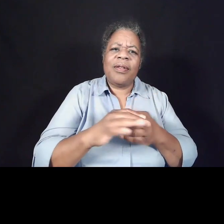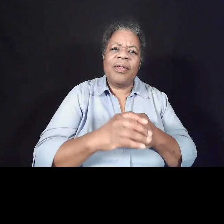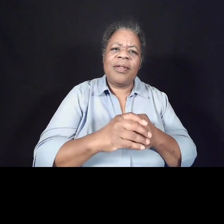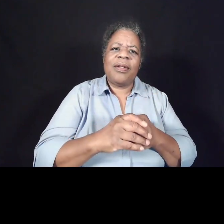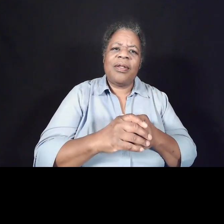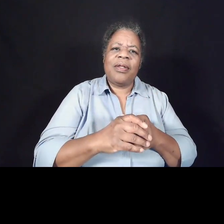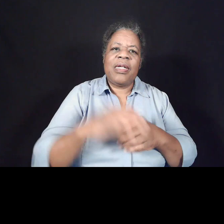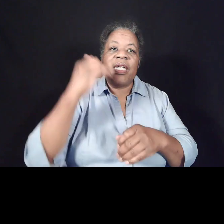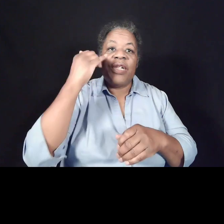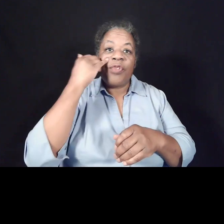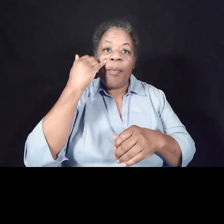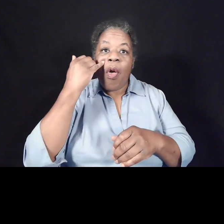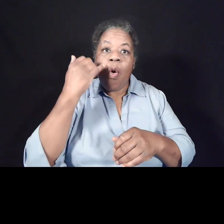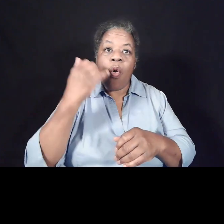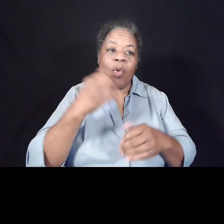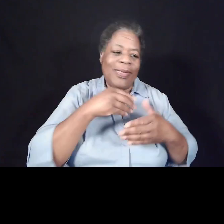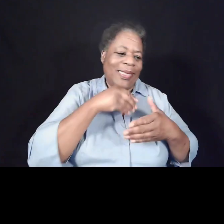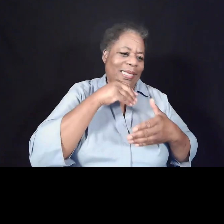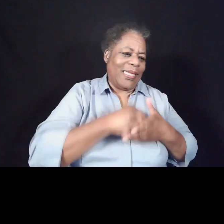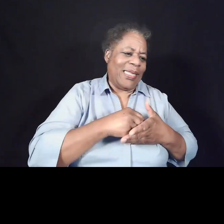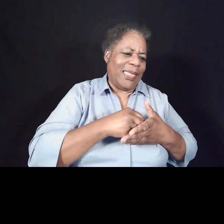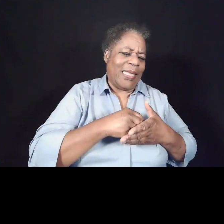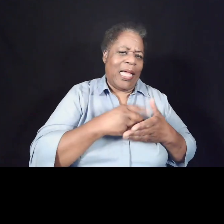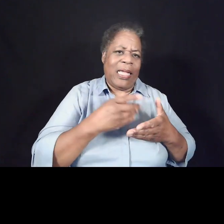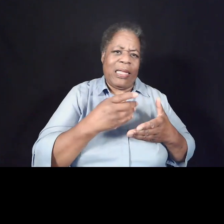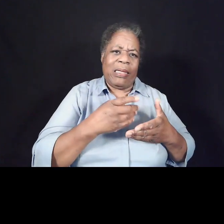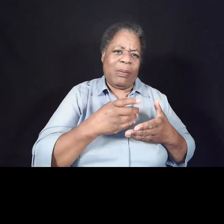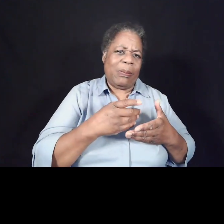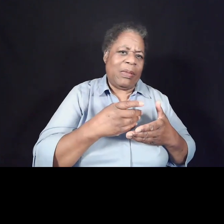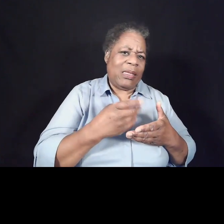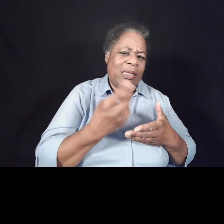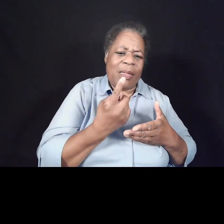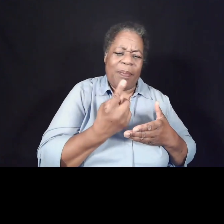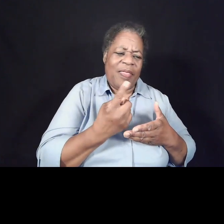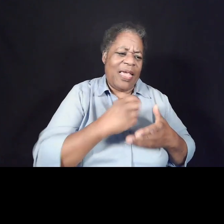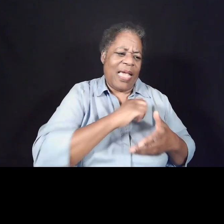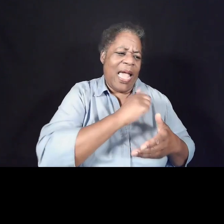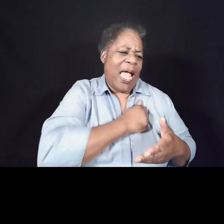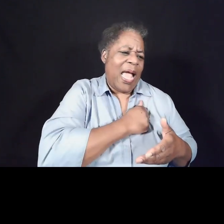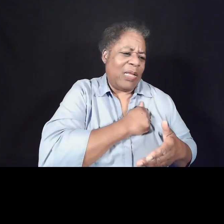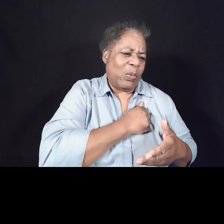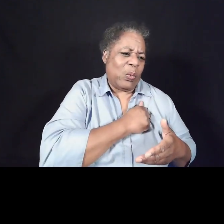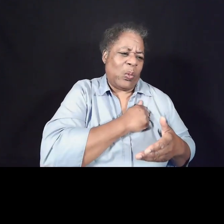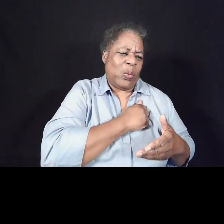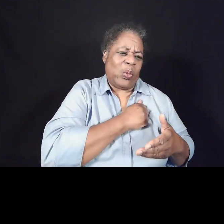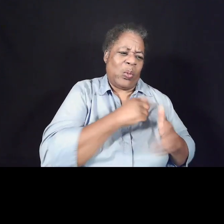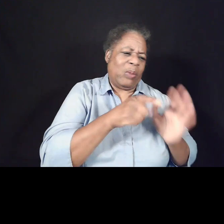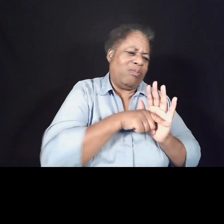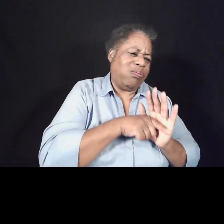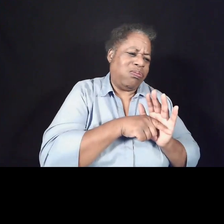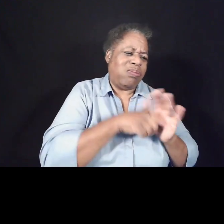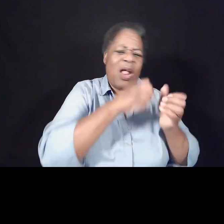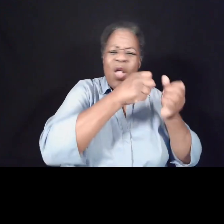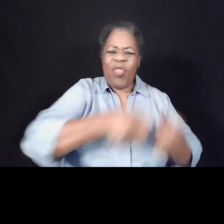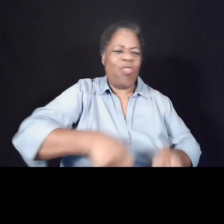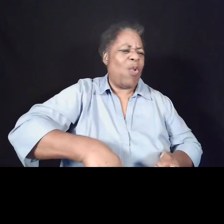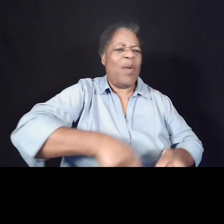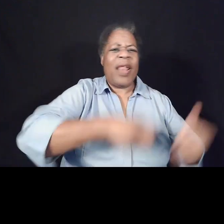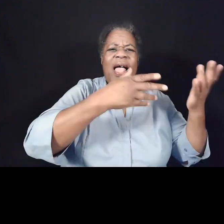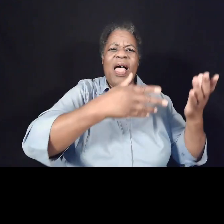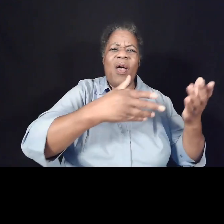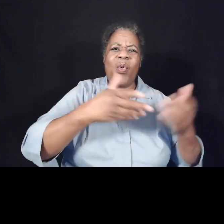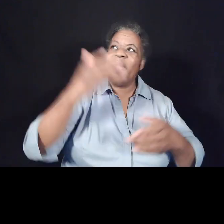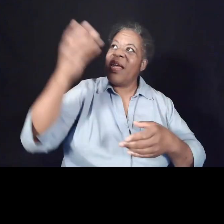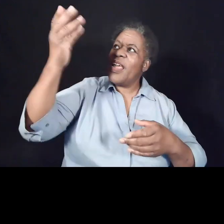If you're harboring some ugly or unholy attitude in your heart, throw it out. Invite the Spirit to come